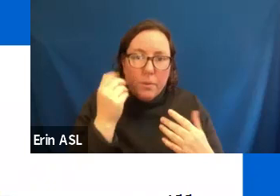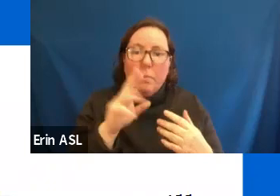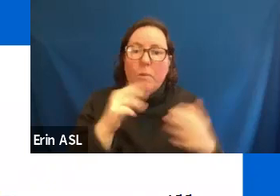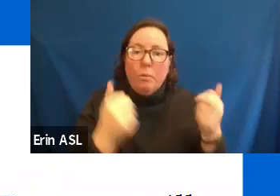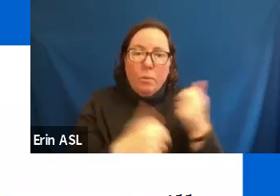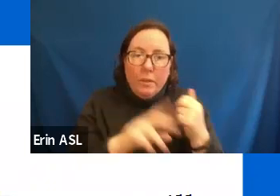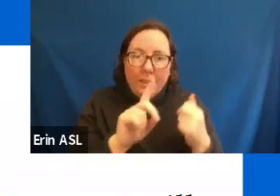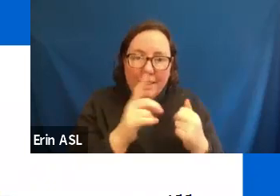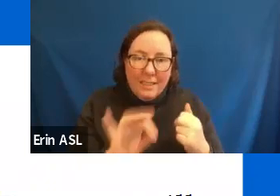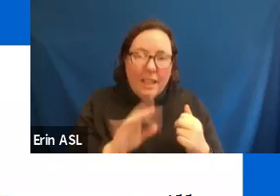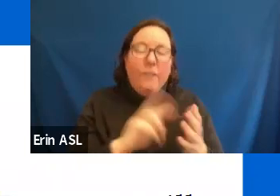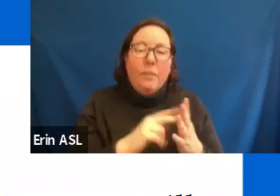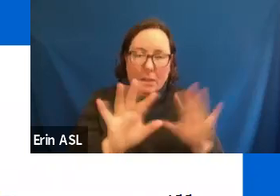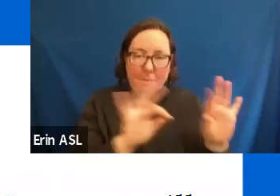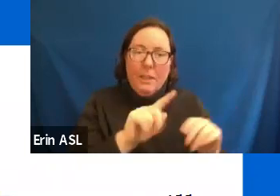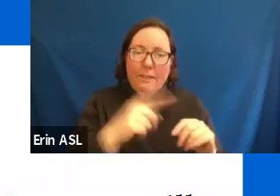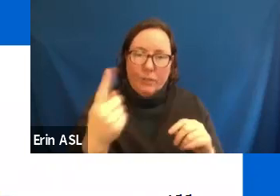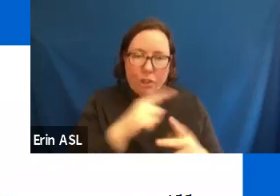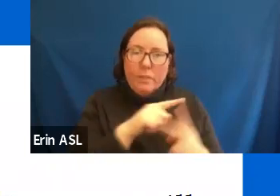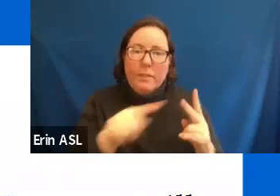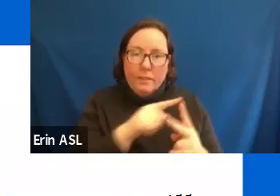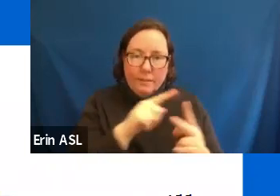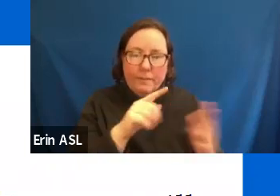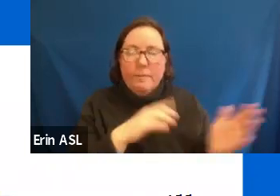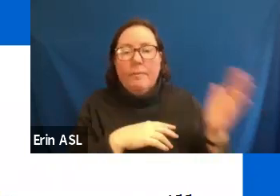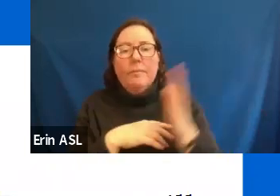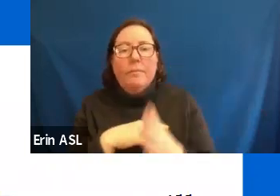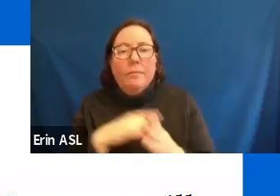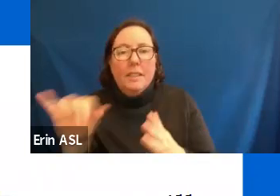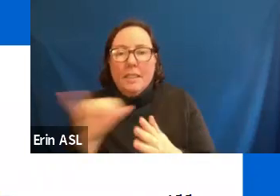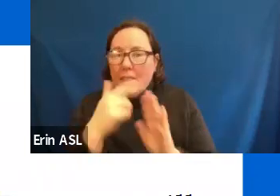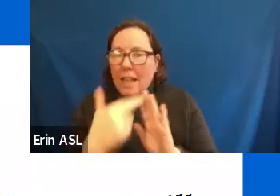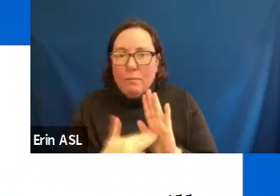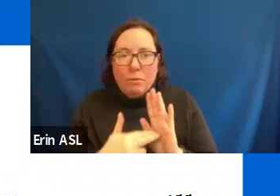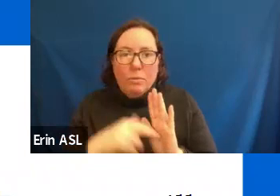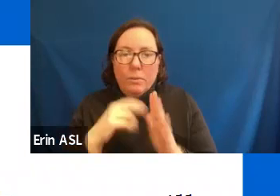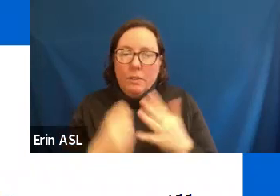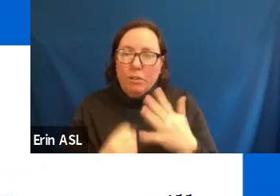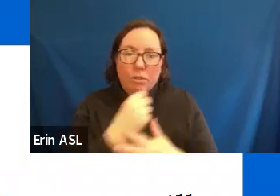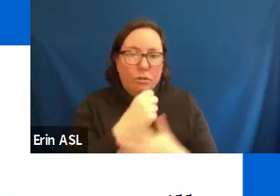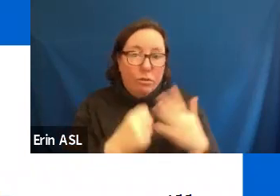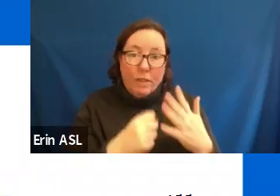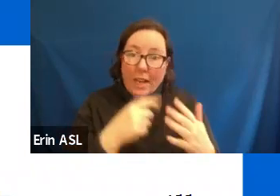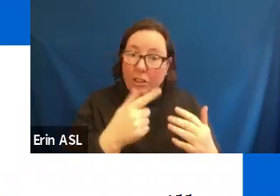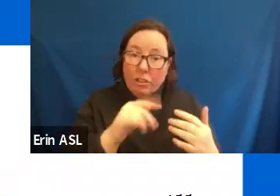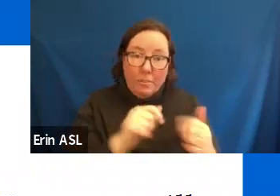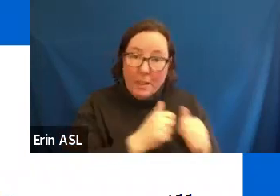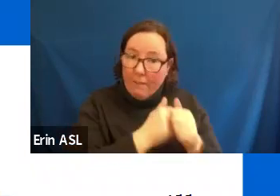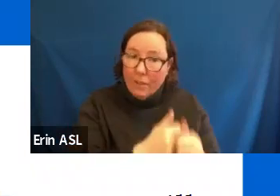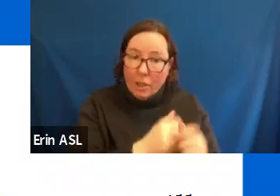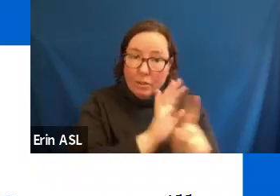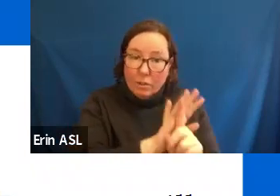round. The same rules still apply in terms of the students being ranked by GPA and the students with the highest